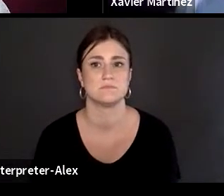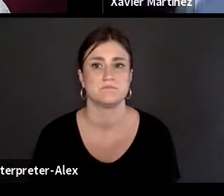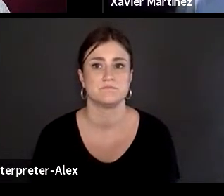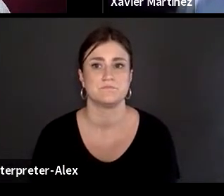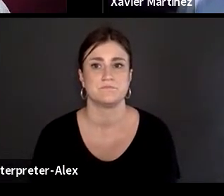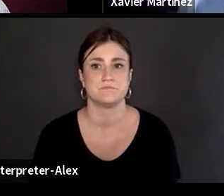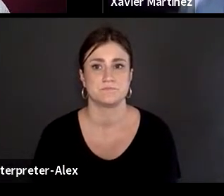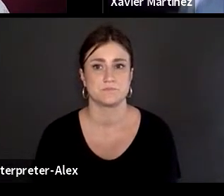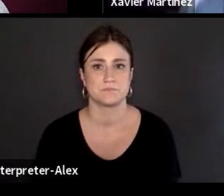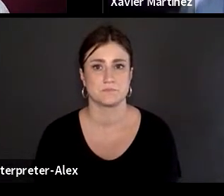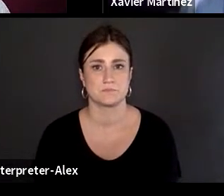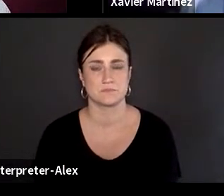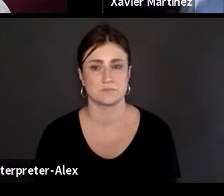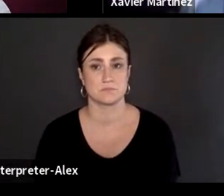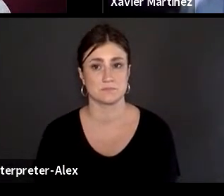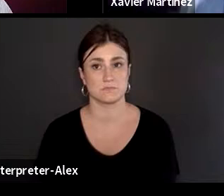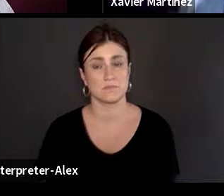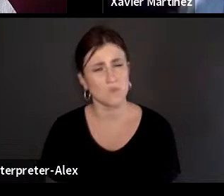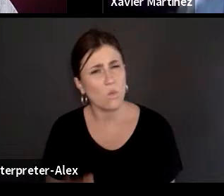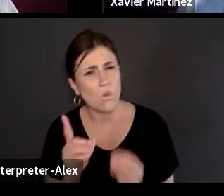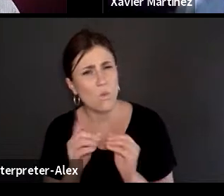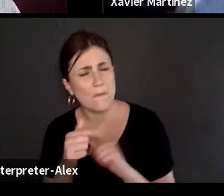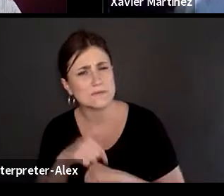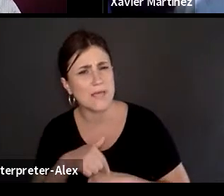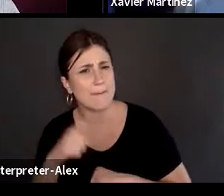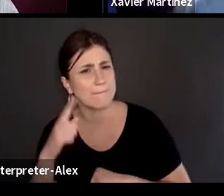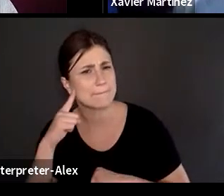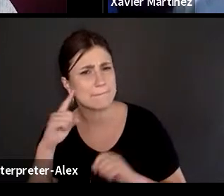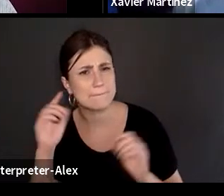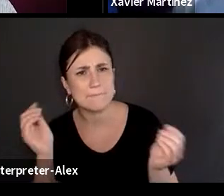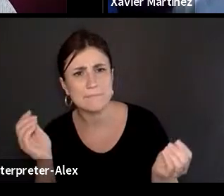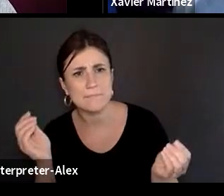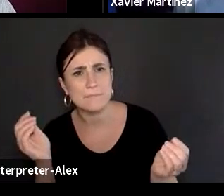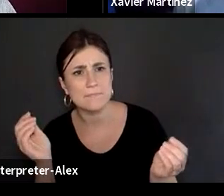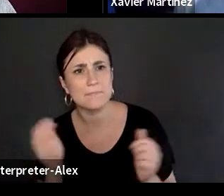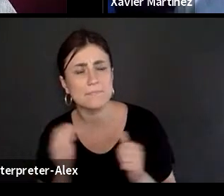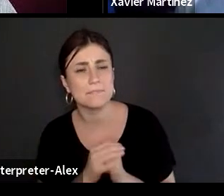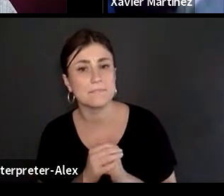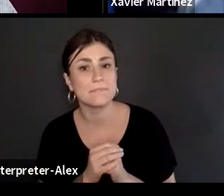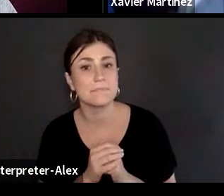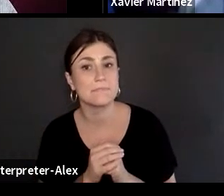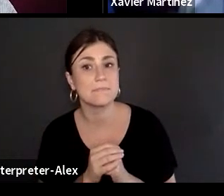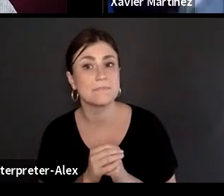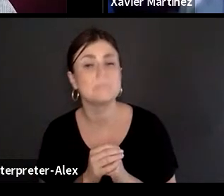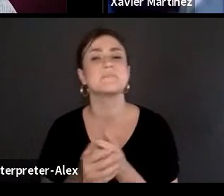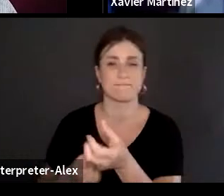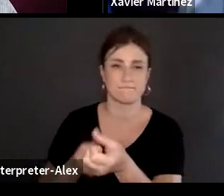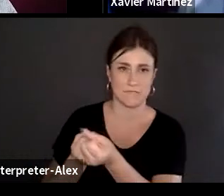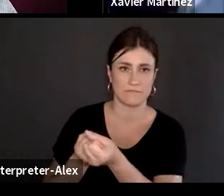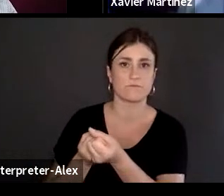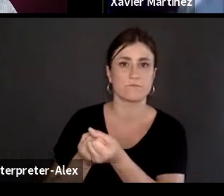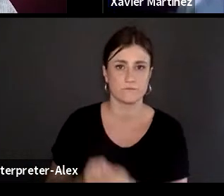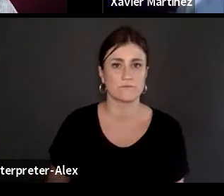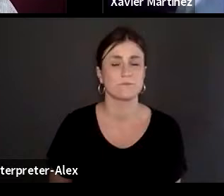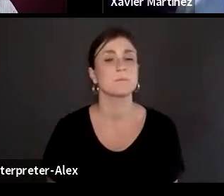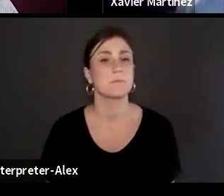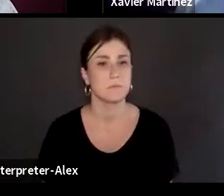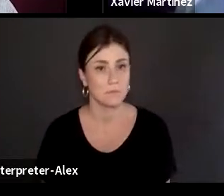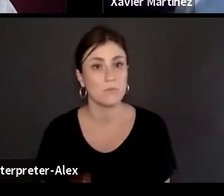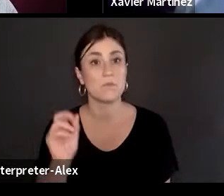Okay. One more time, Councillor Salazar Torres, could you mention for the record, because we couldn't hear you fully? In favor. Thank you, sir.